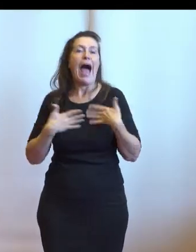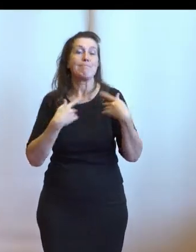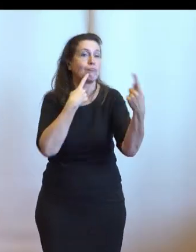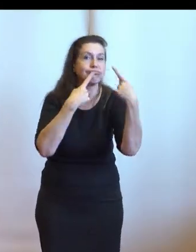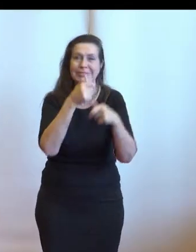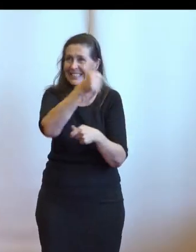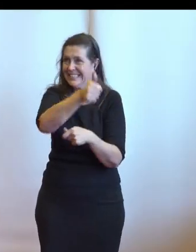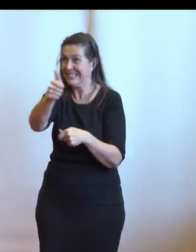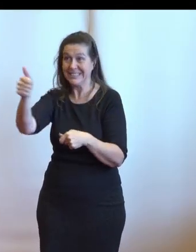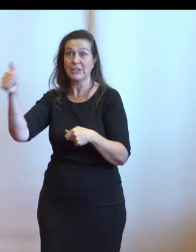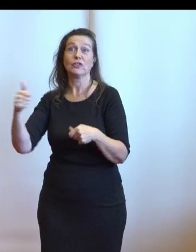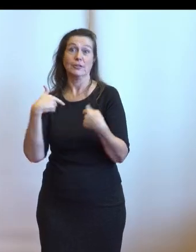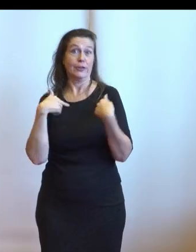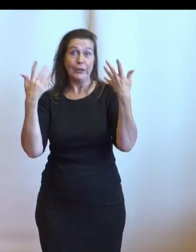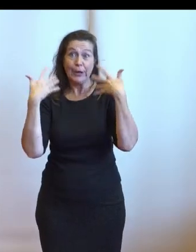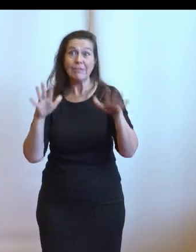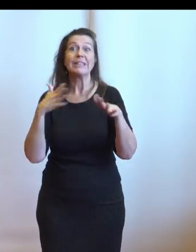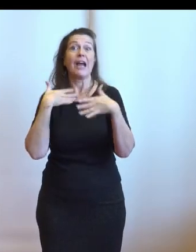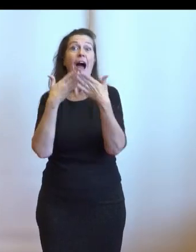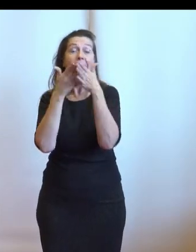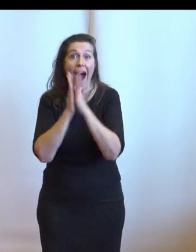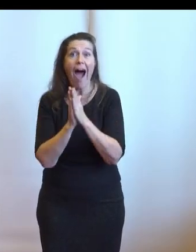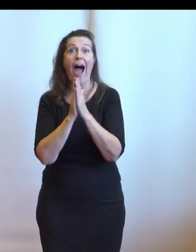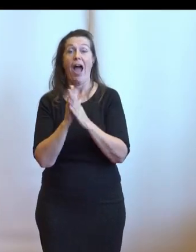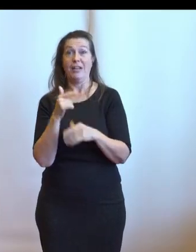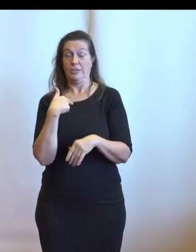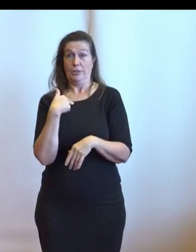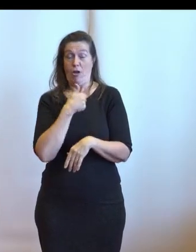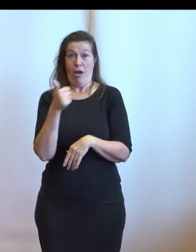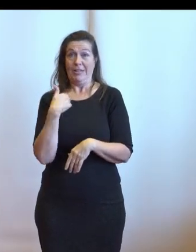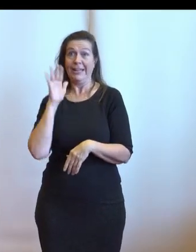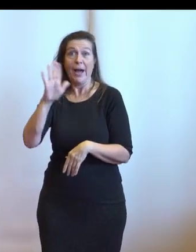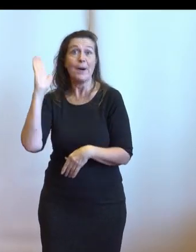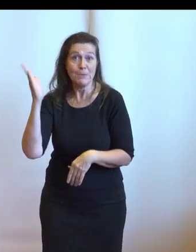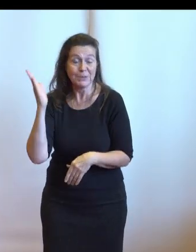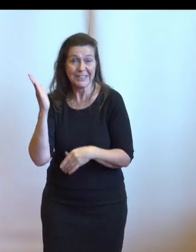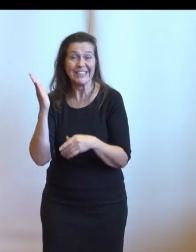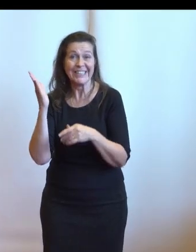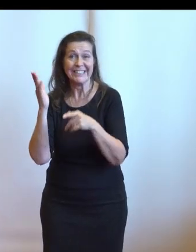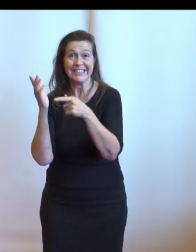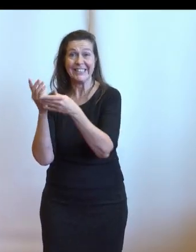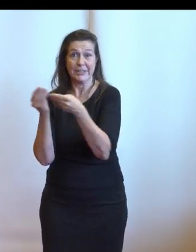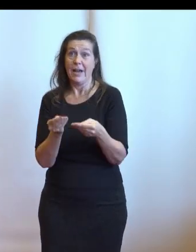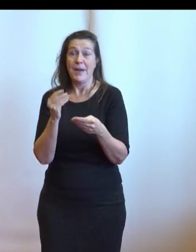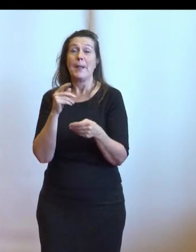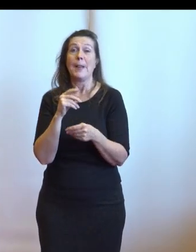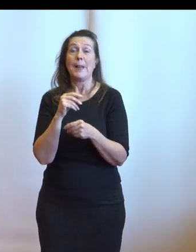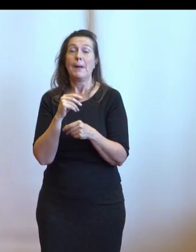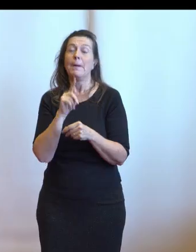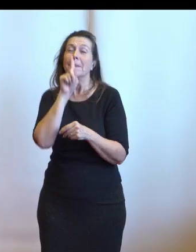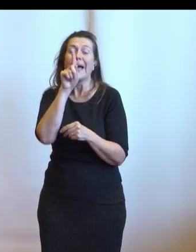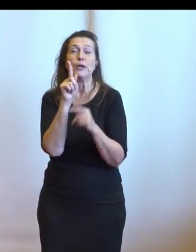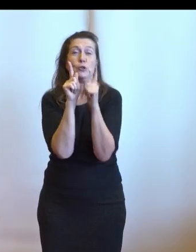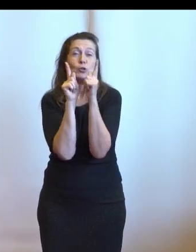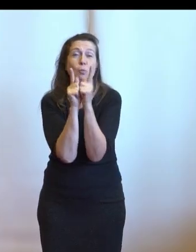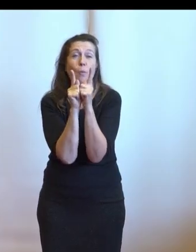I already asked for all your presentation because actually we also use it. And just a very,